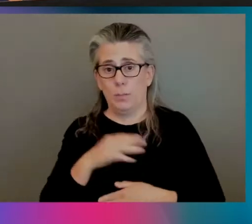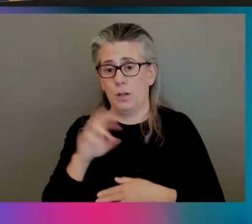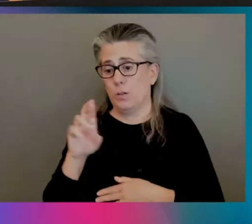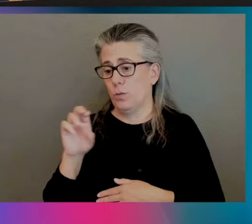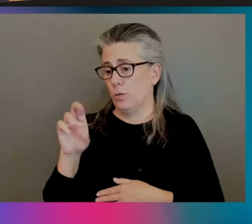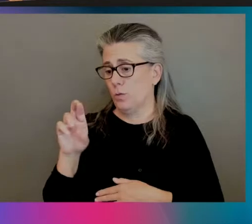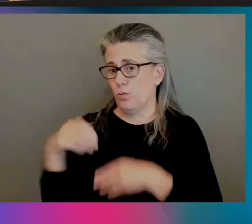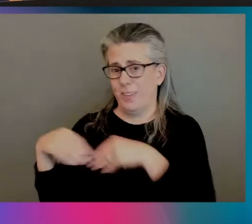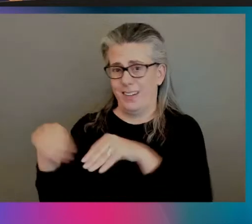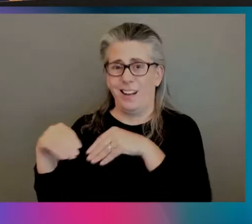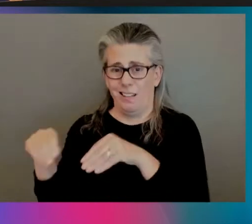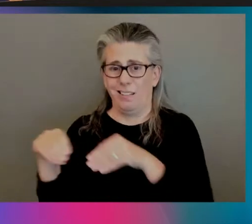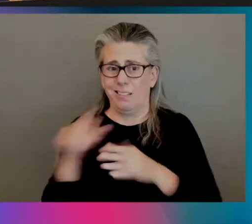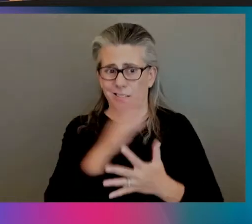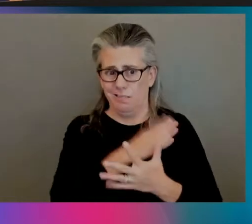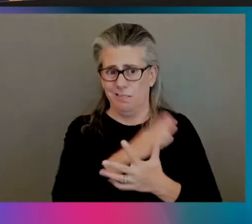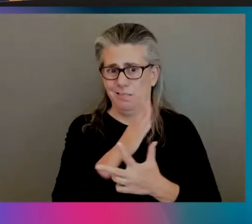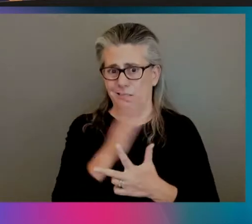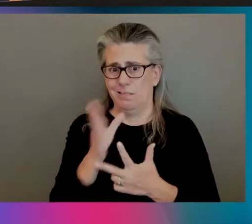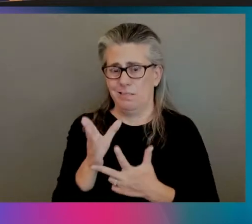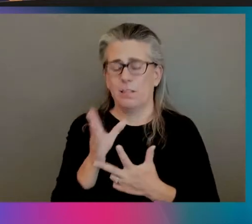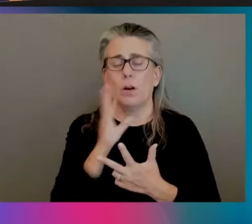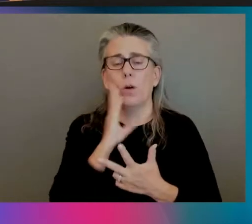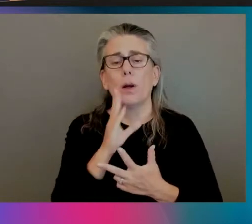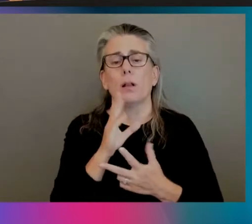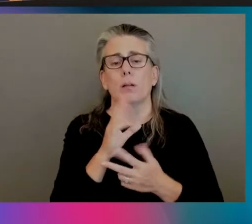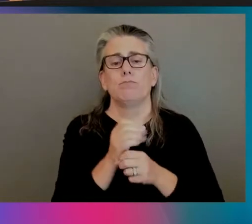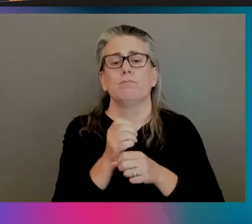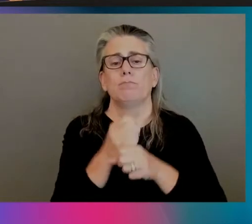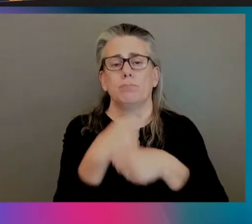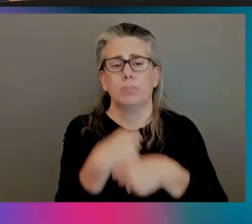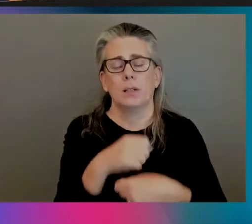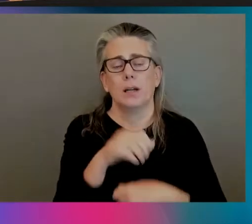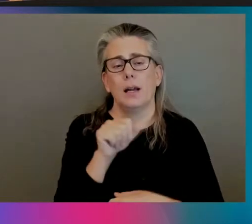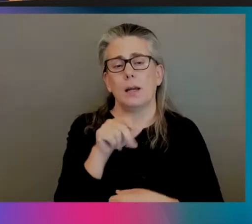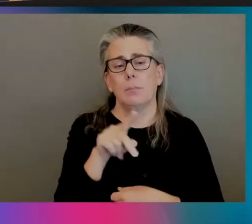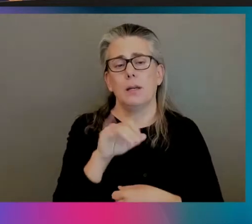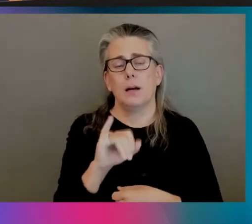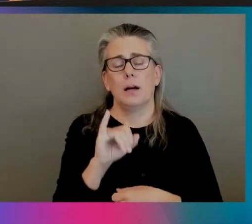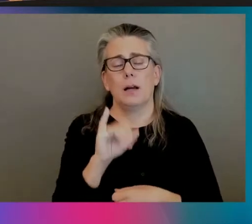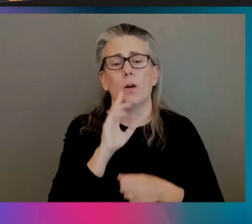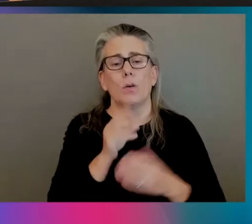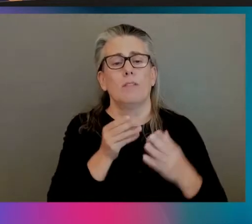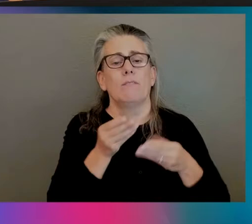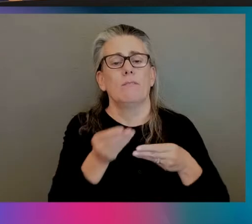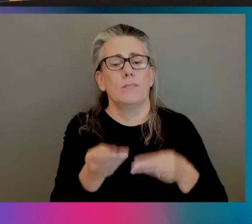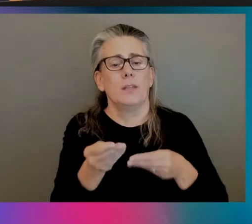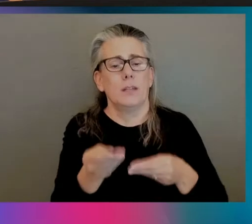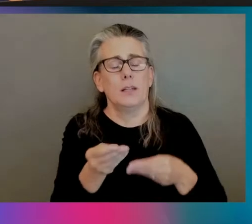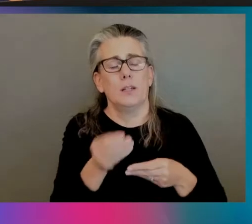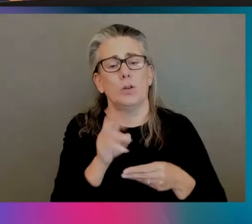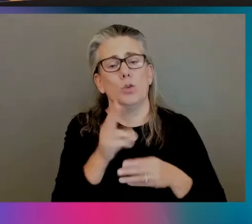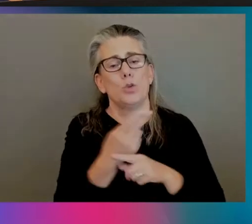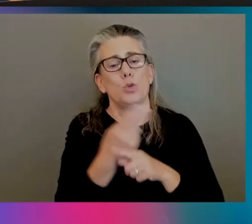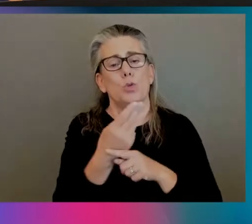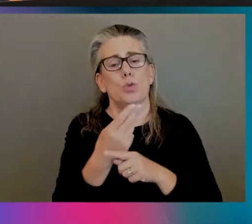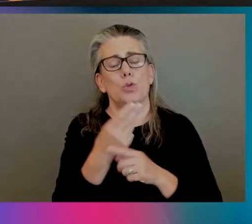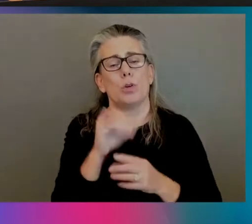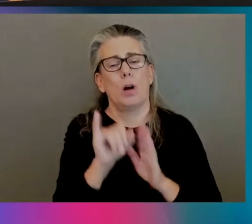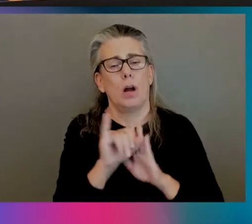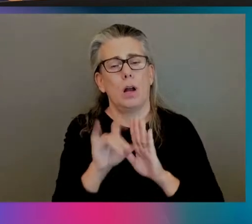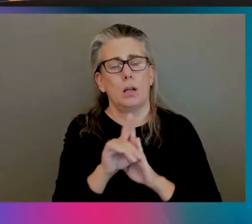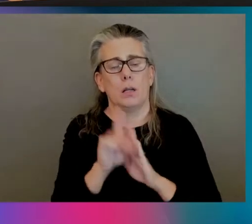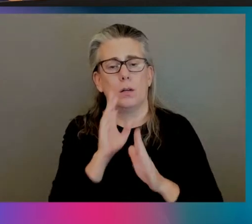So anyway, what you get is an API. You feed it a user ID, and it gives you back the recommendations. That's the kind of